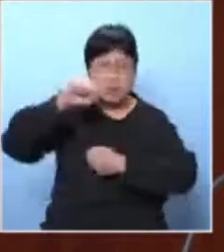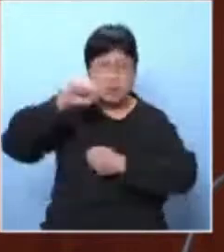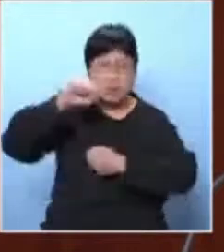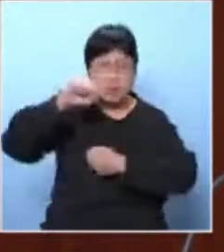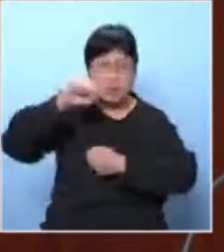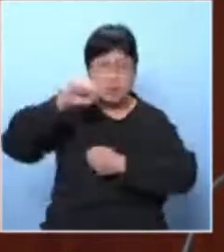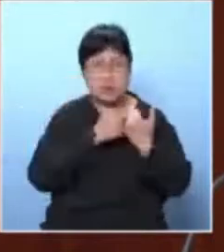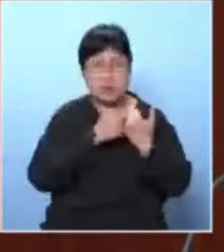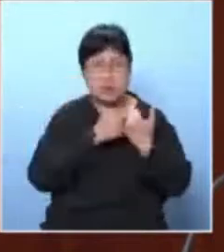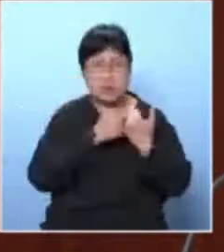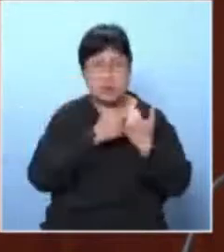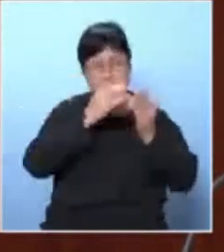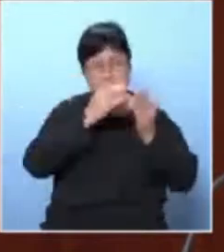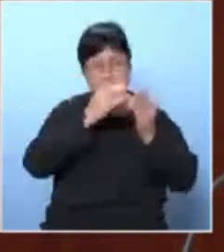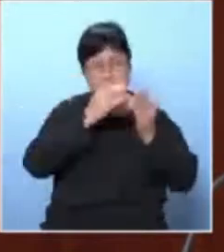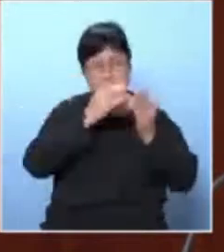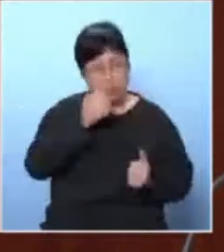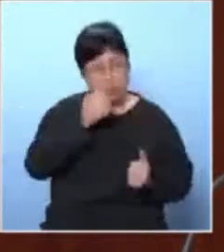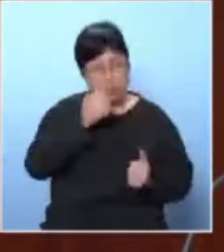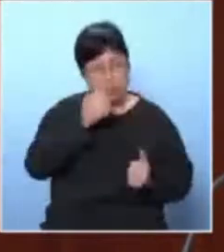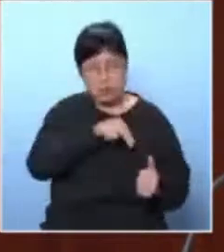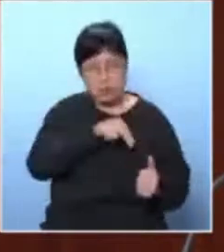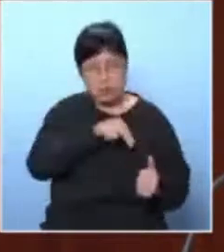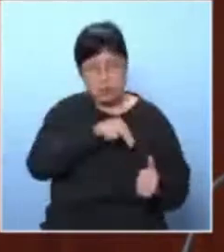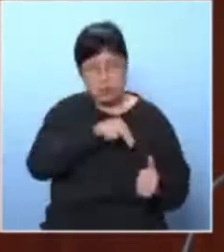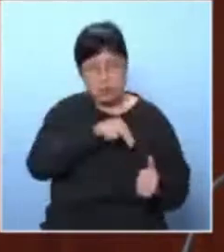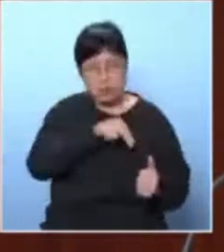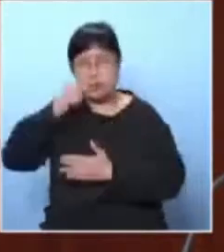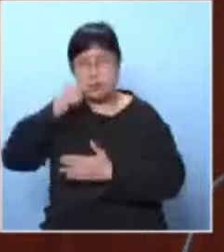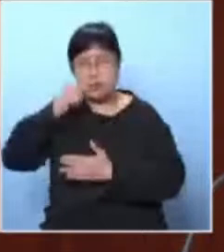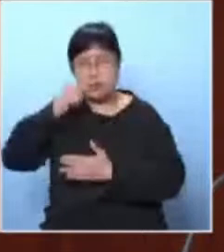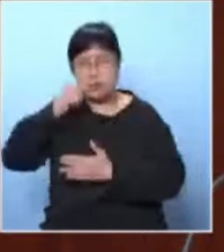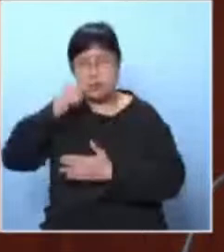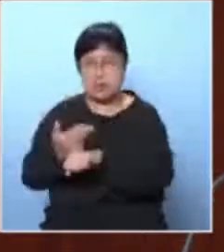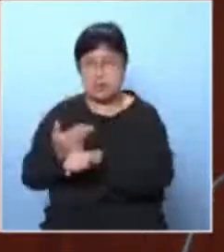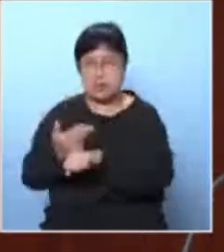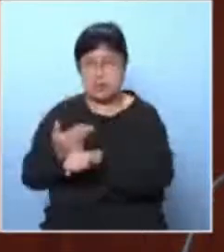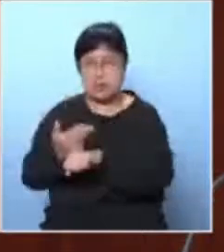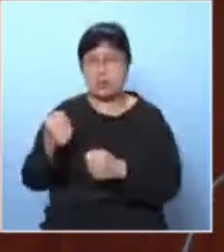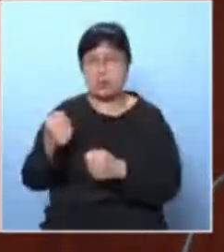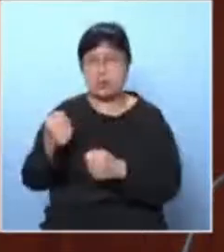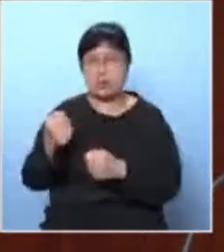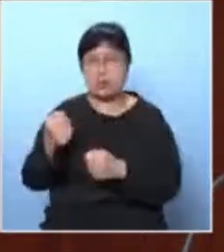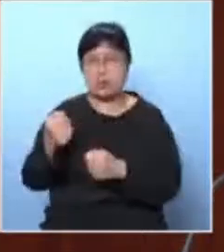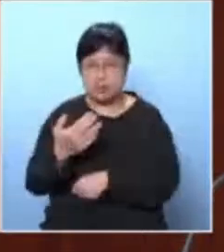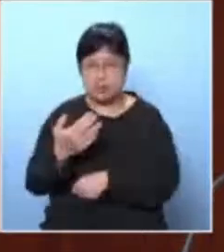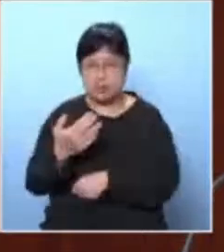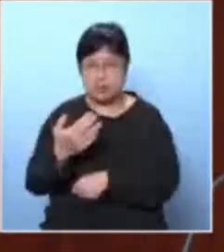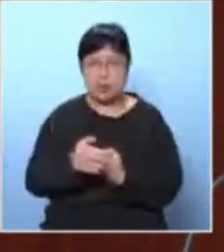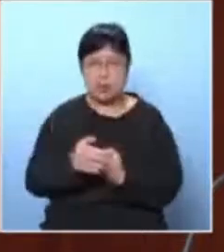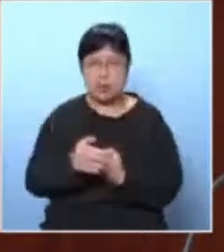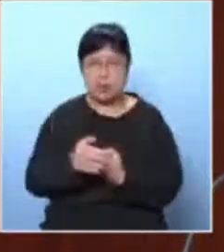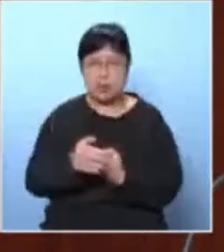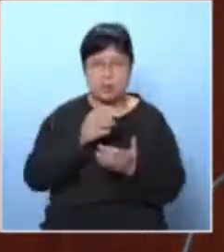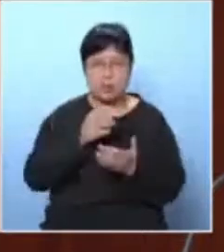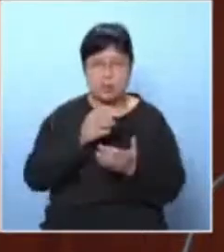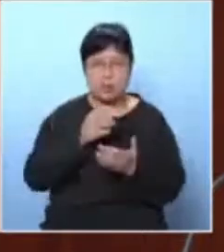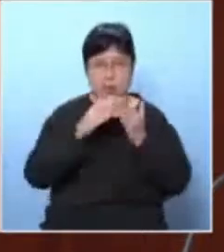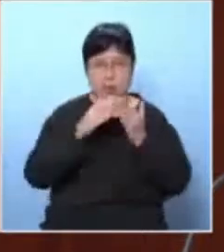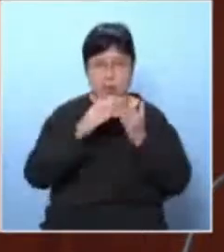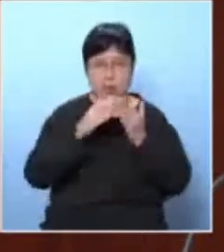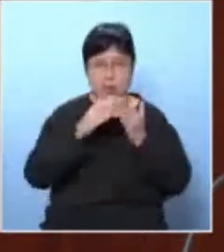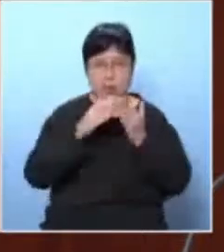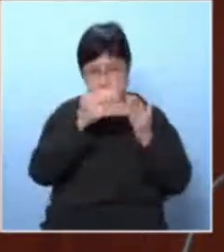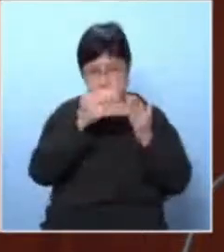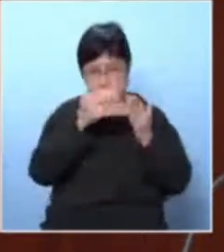in place and lifted the quality and quantity of residential care homes for the elderly, or RCHEs. Examples include expanding the